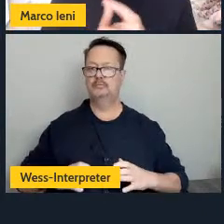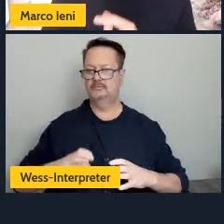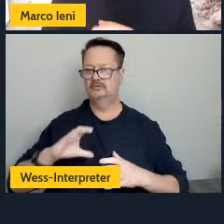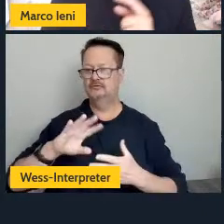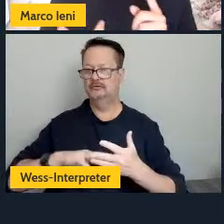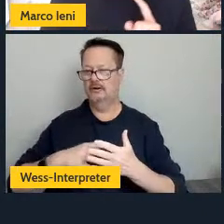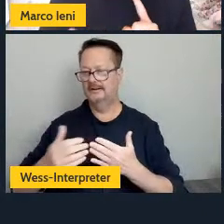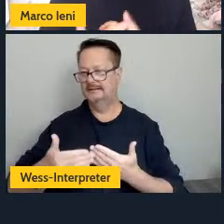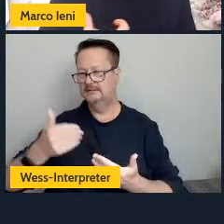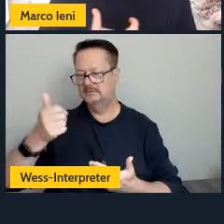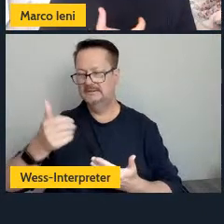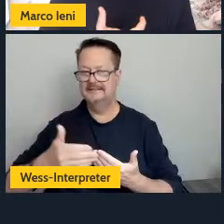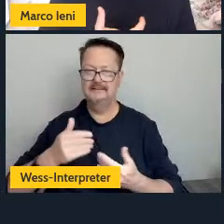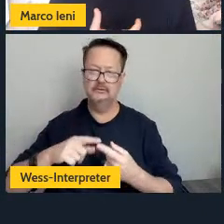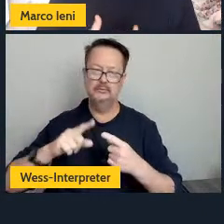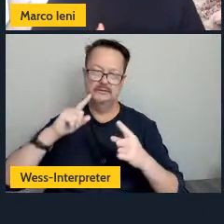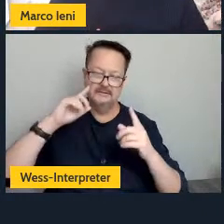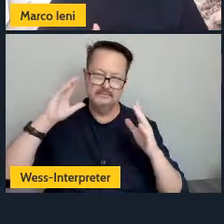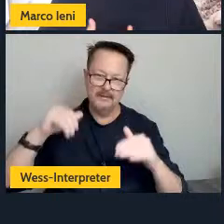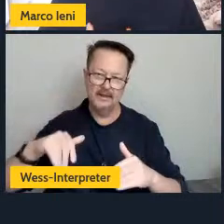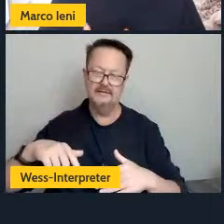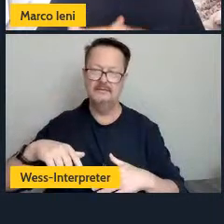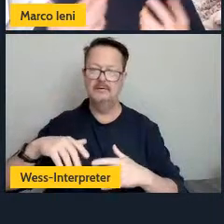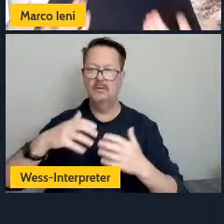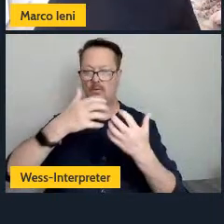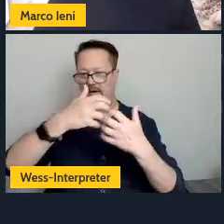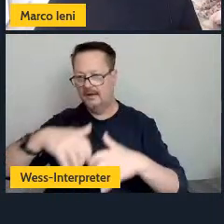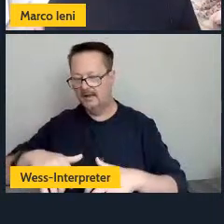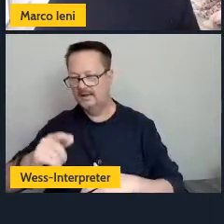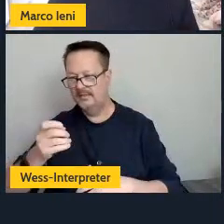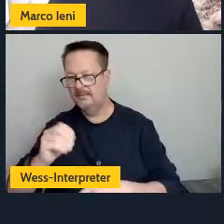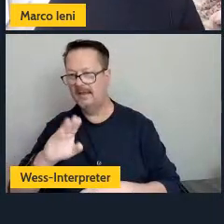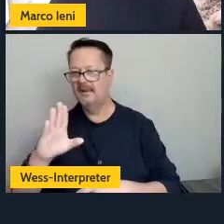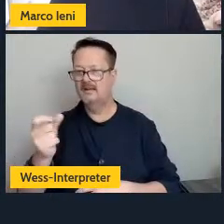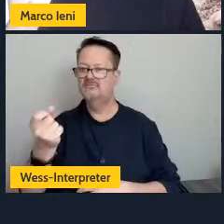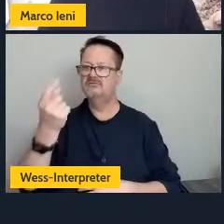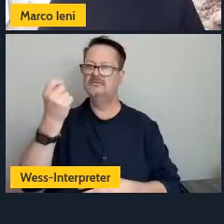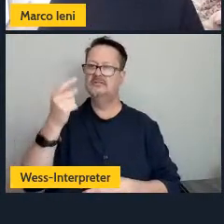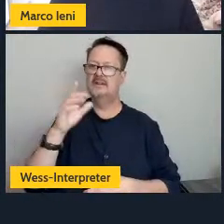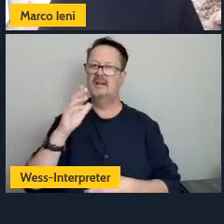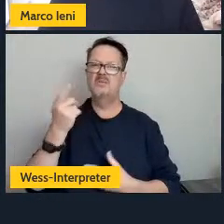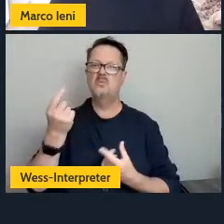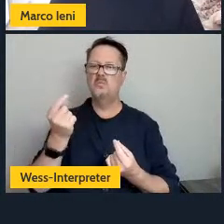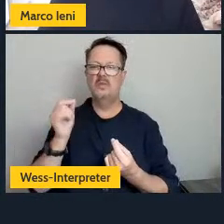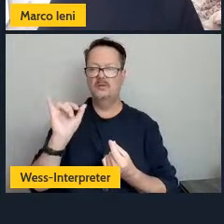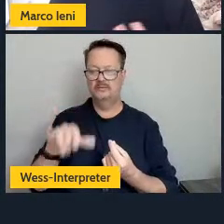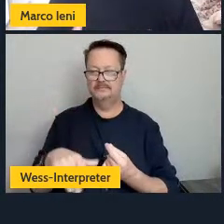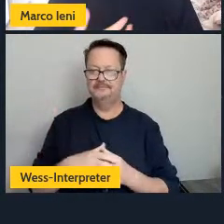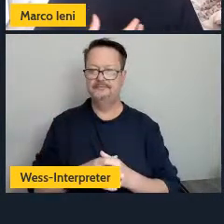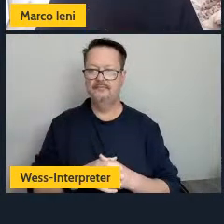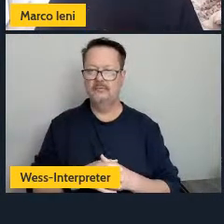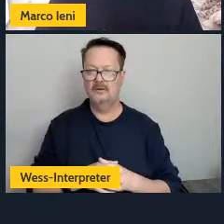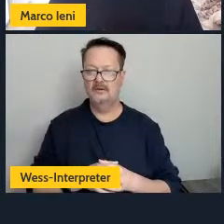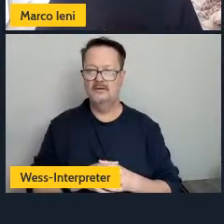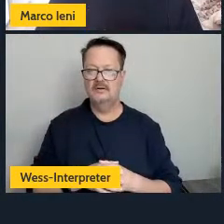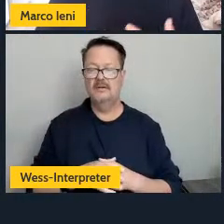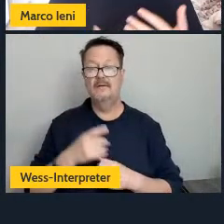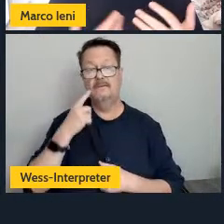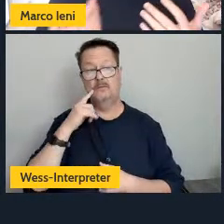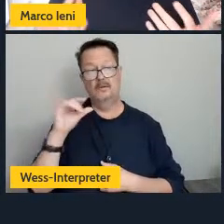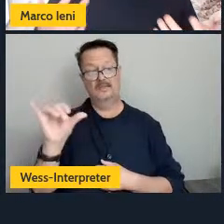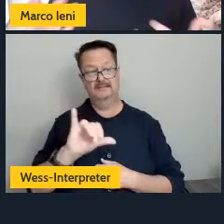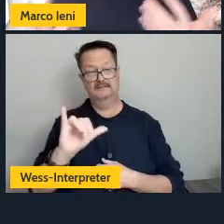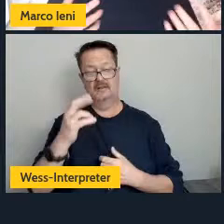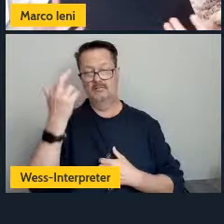easy to inspect them, audit them, and even understand what they are doing. And for the same